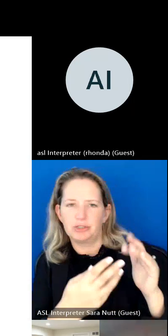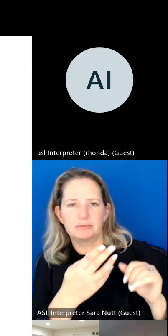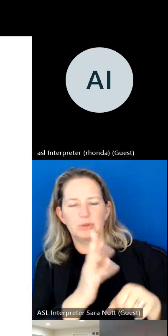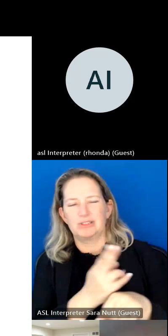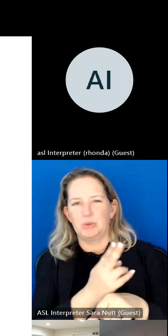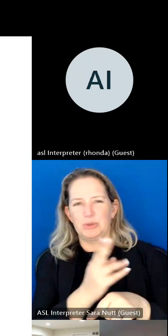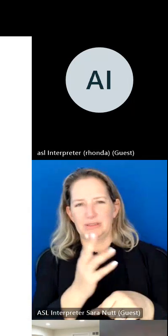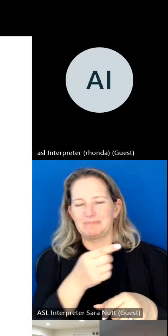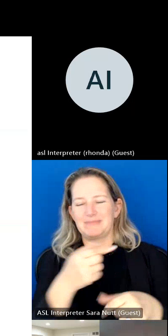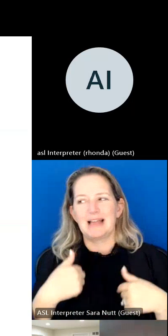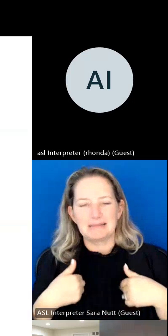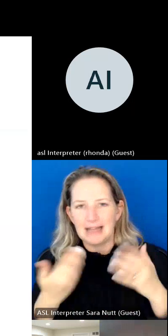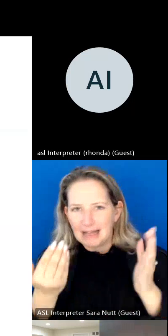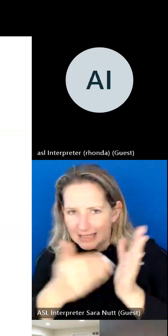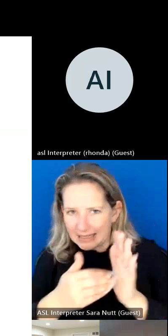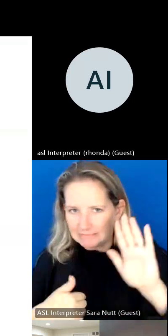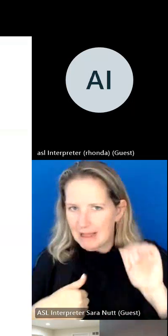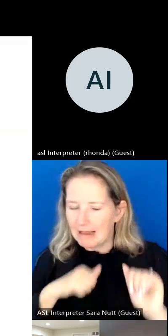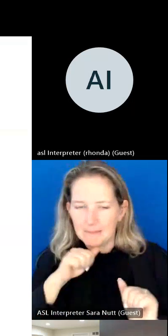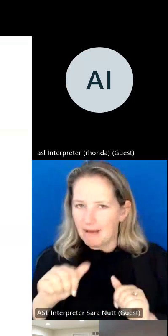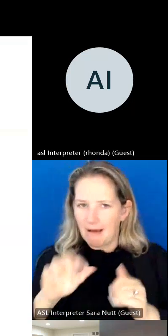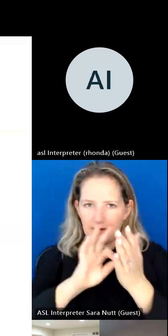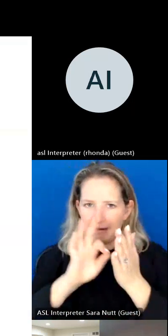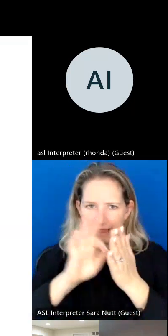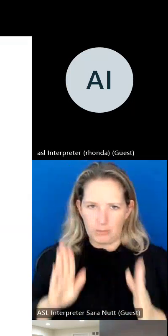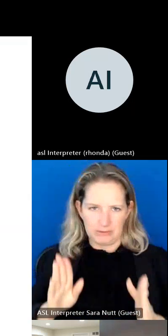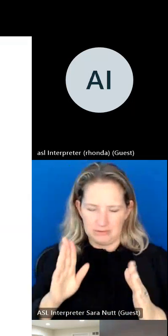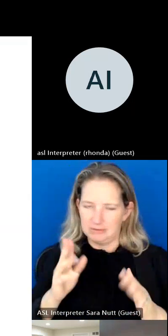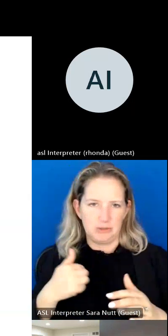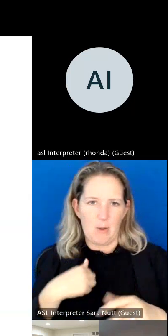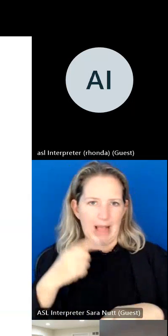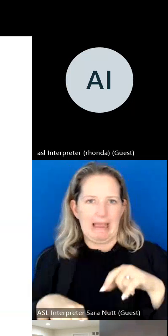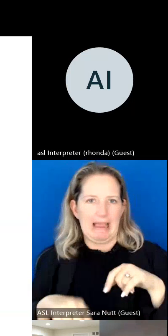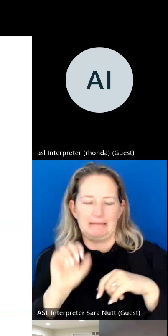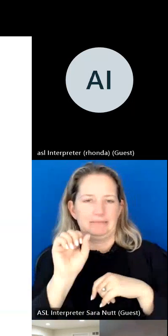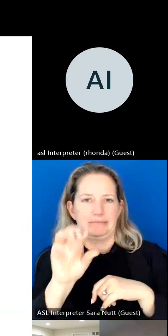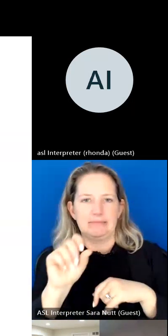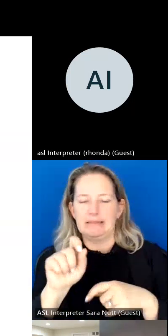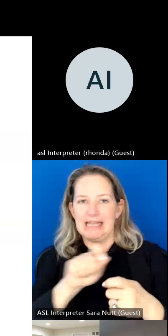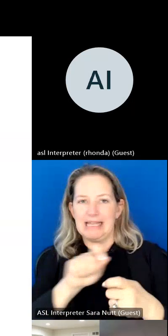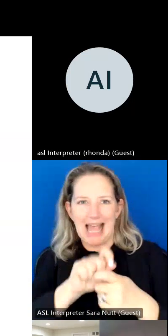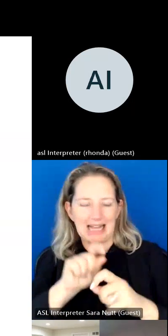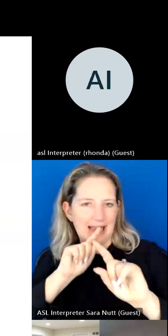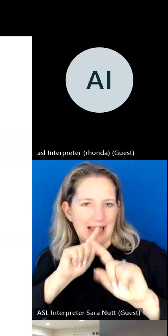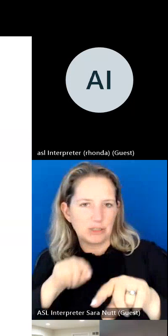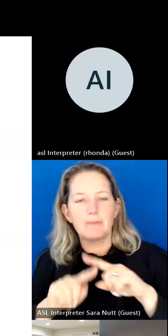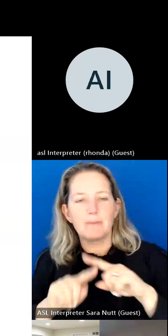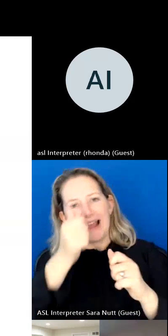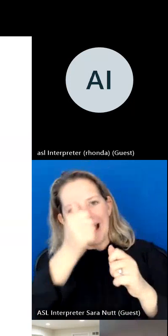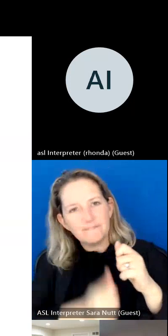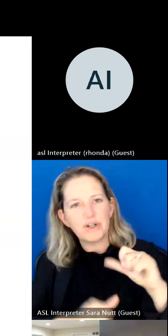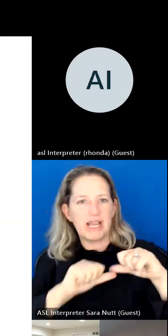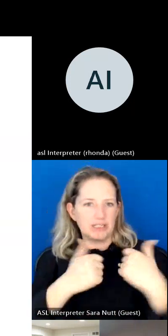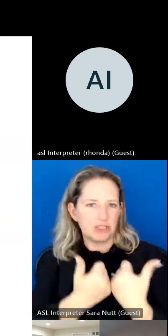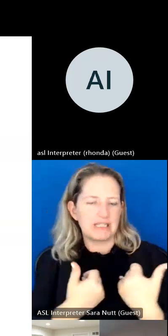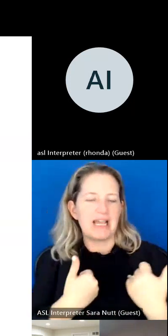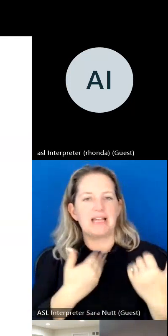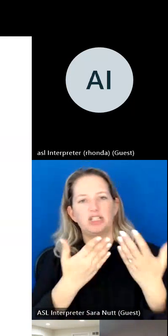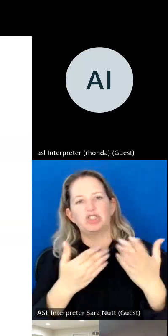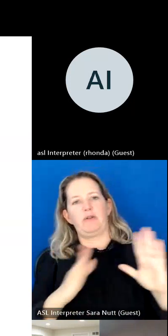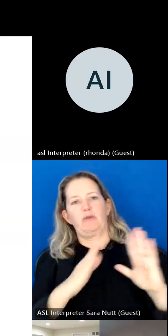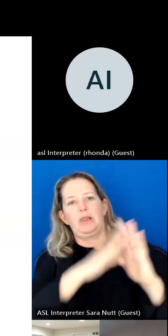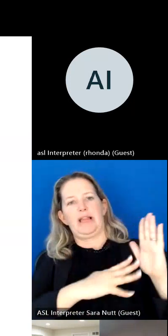give the exact answer to this, but every agency has a general ledger account structure, and then they have a